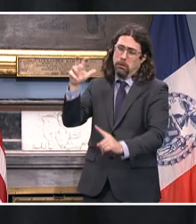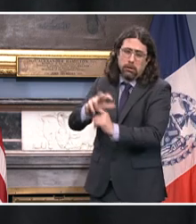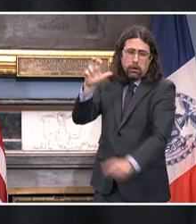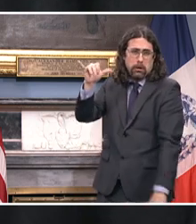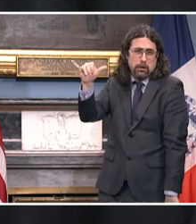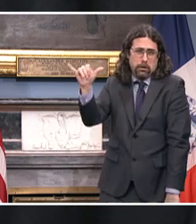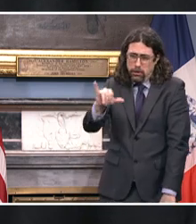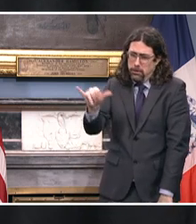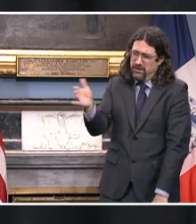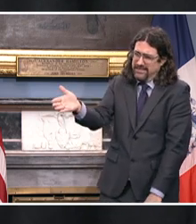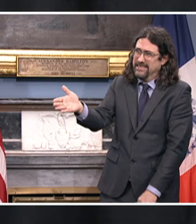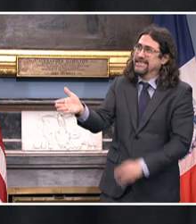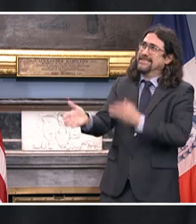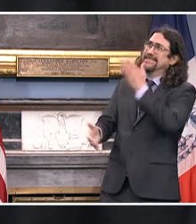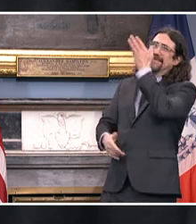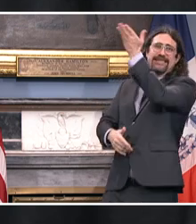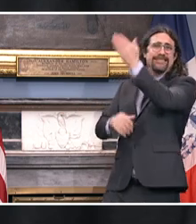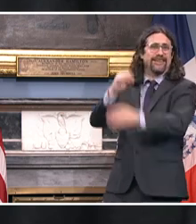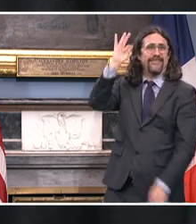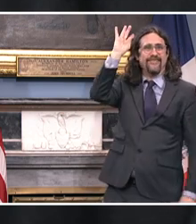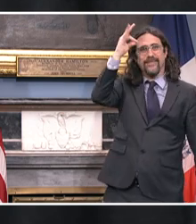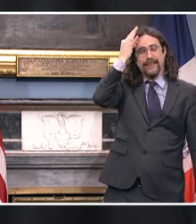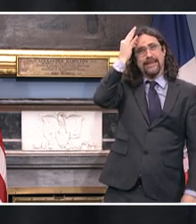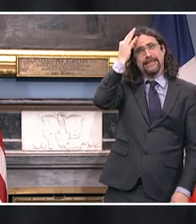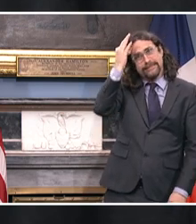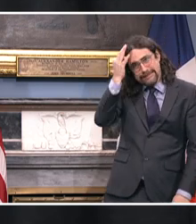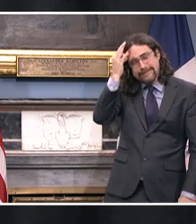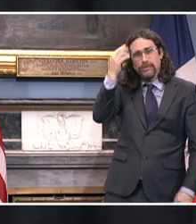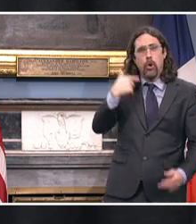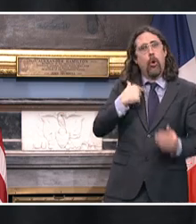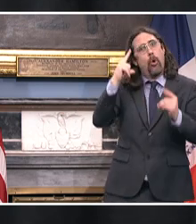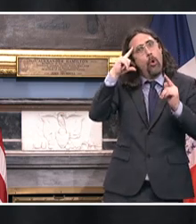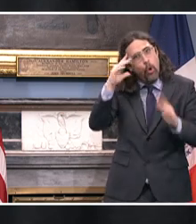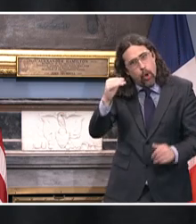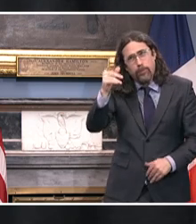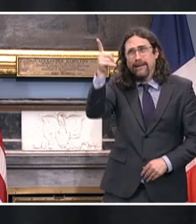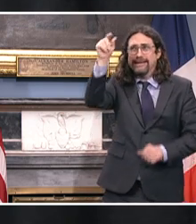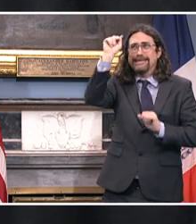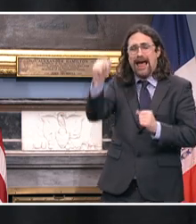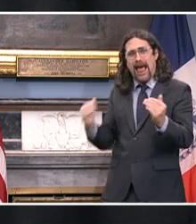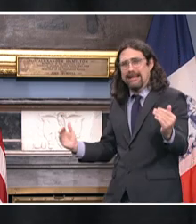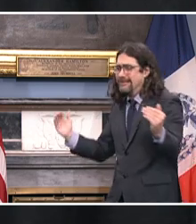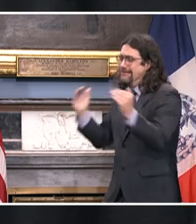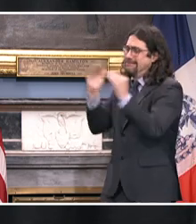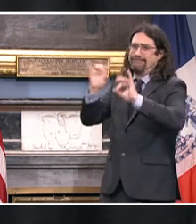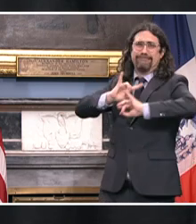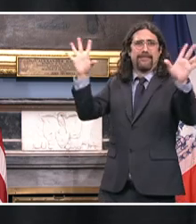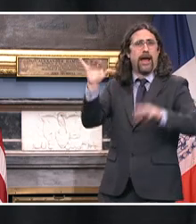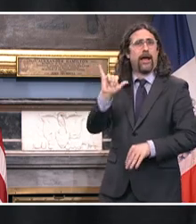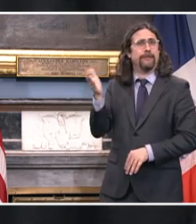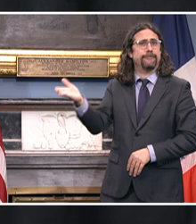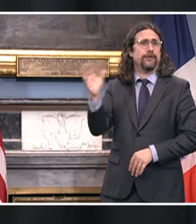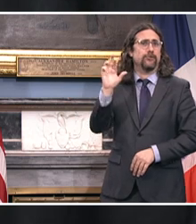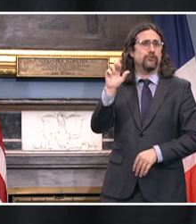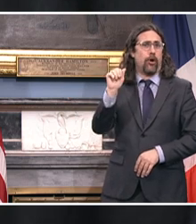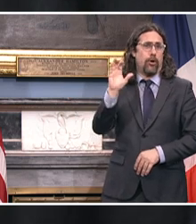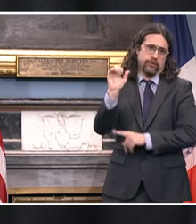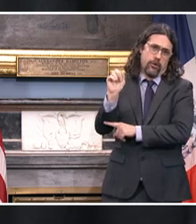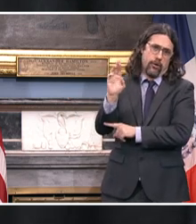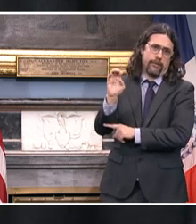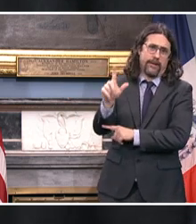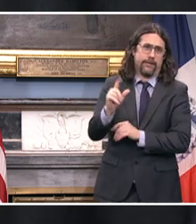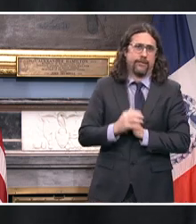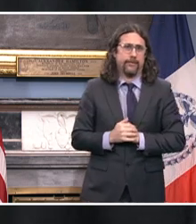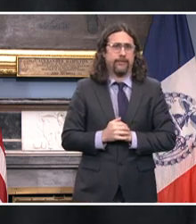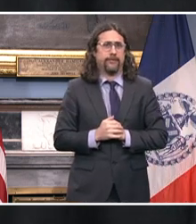Another important piece of the puzzle will be thermometers going forward as we move into lower level transmission. Thermometers are a big part